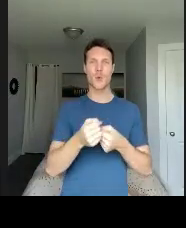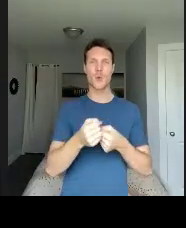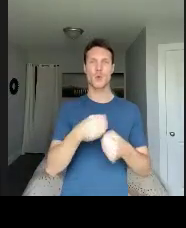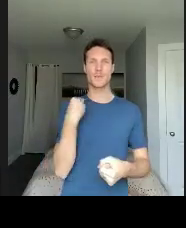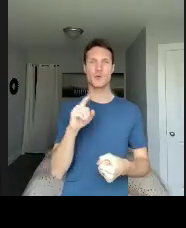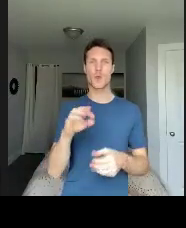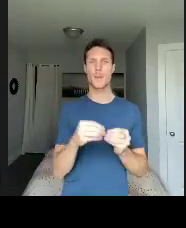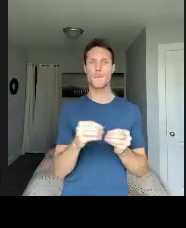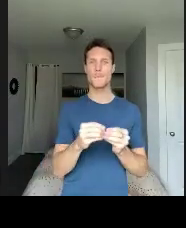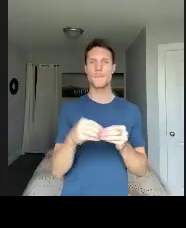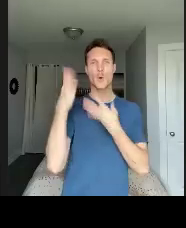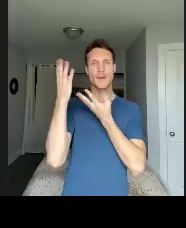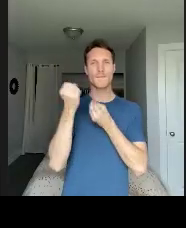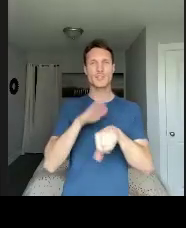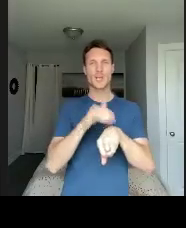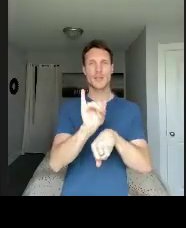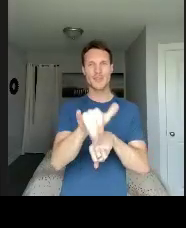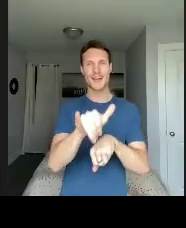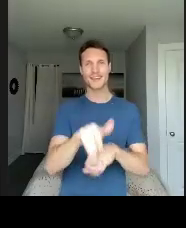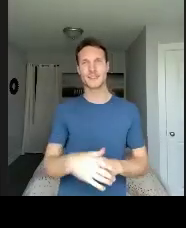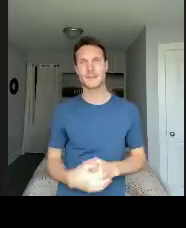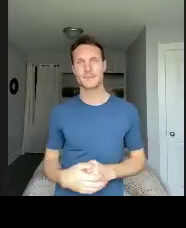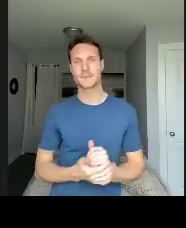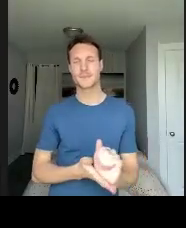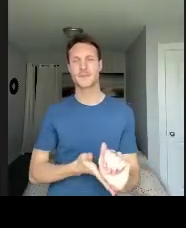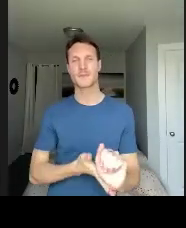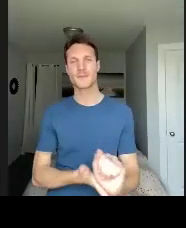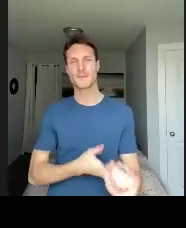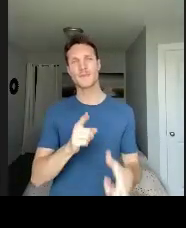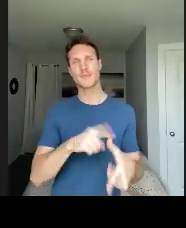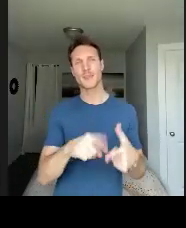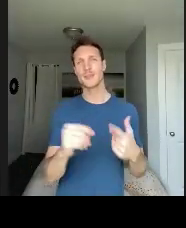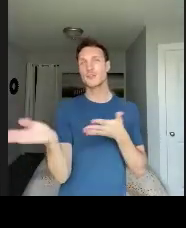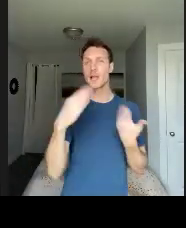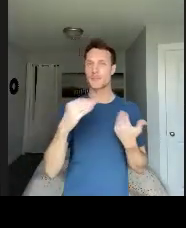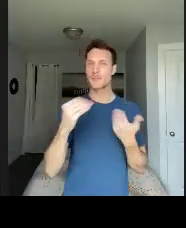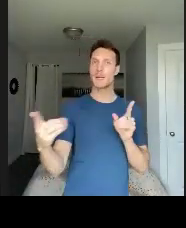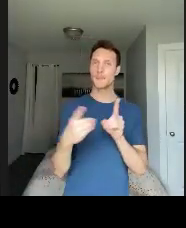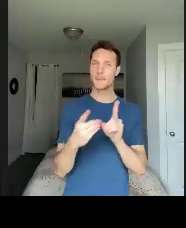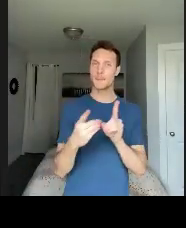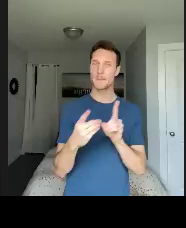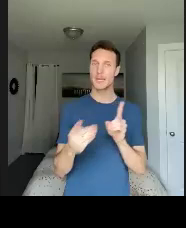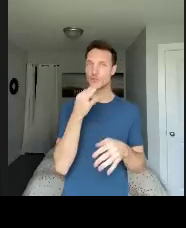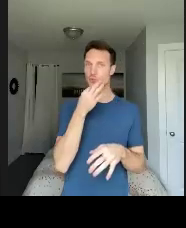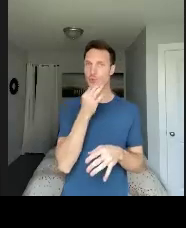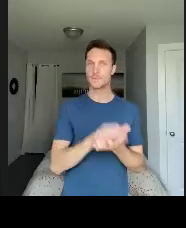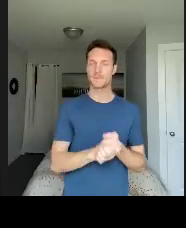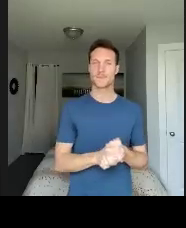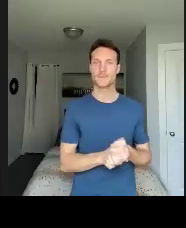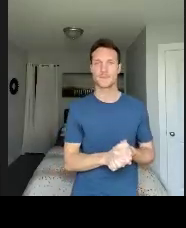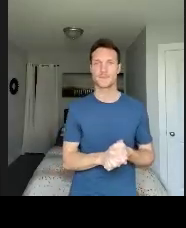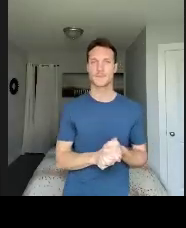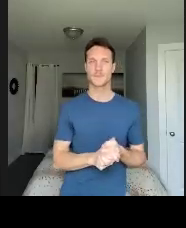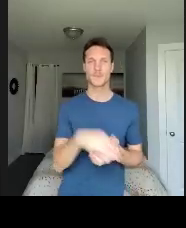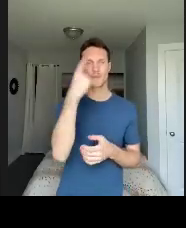The Employment First study, there is an upcoming meeting at the Topeka Workforce Center for the